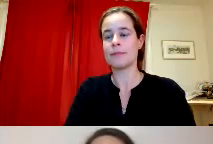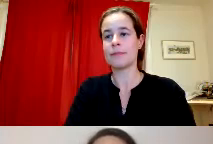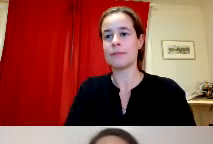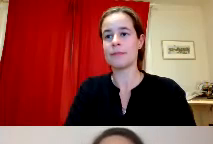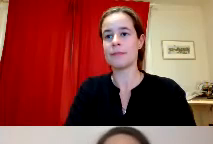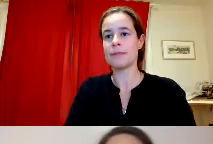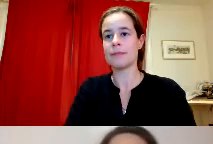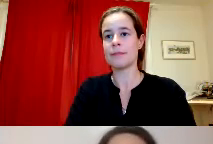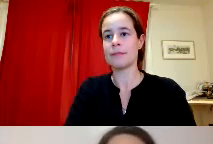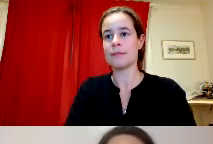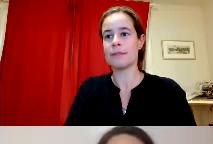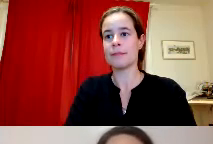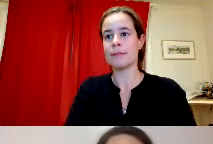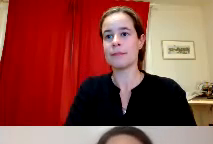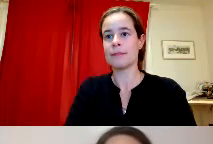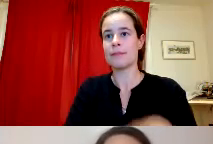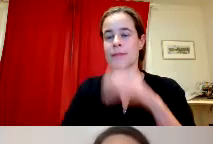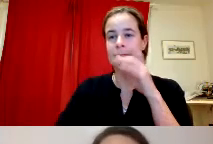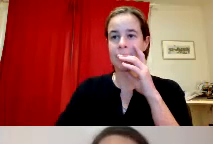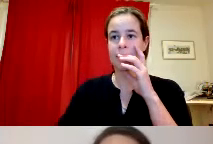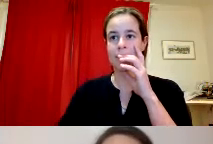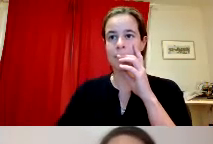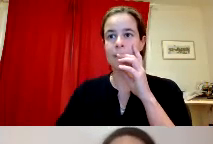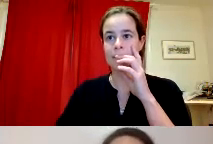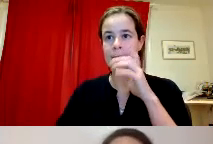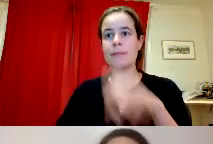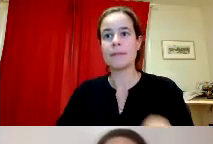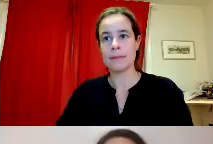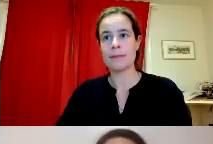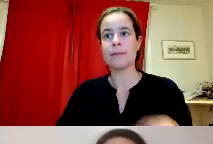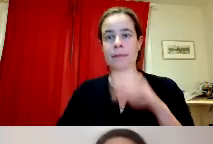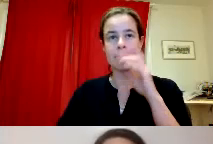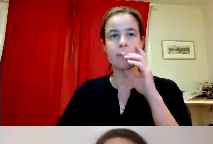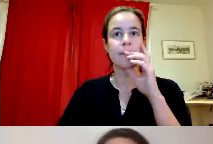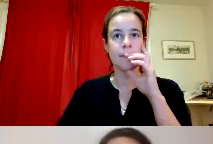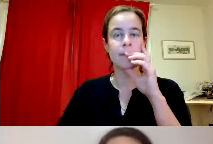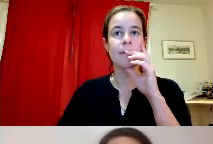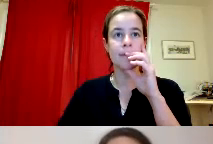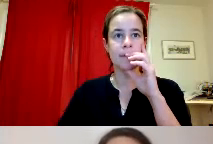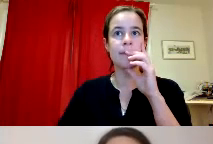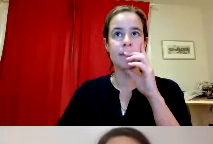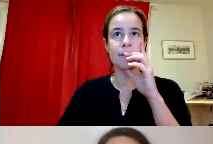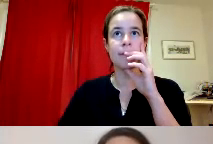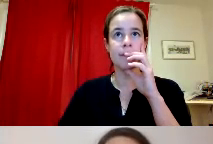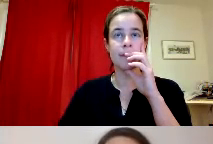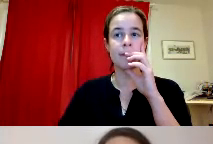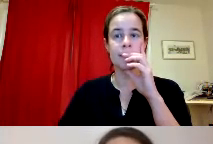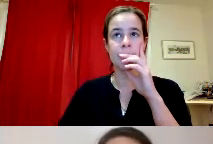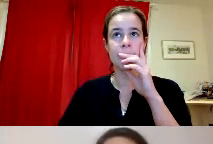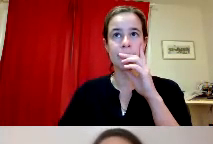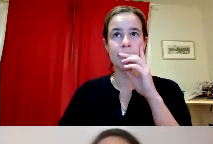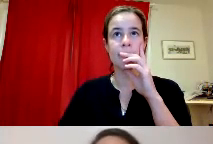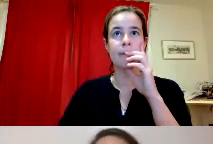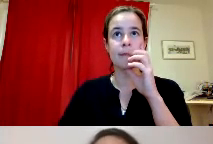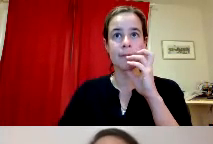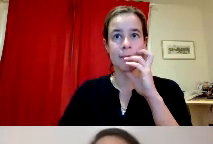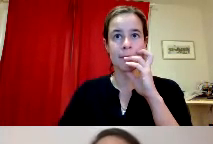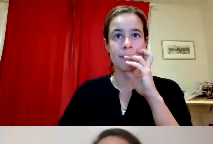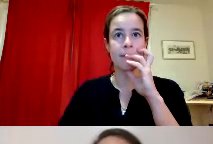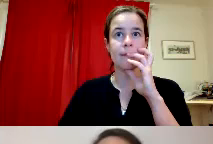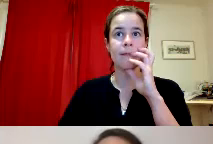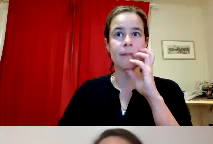And so for families, this might look like so encouraging more peer-based supports and virtual supports. This might look